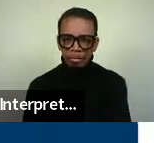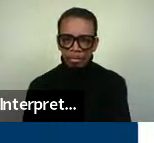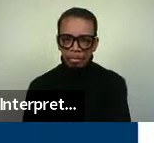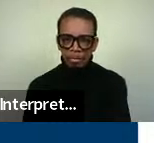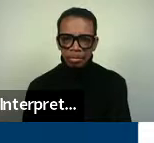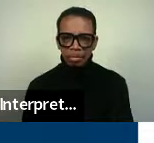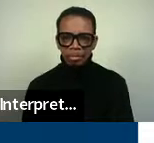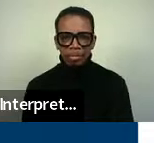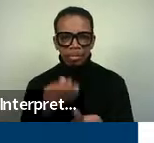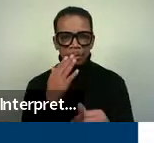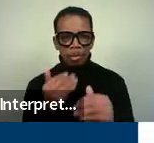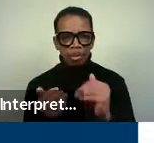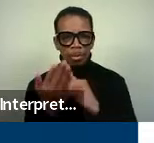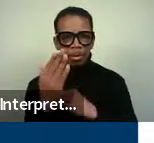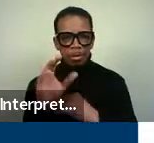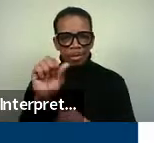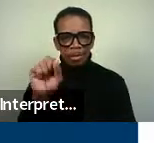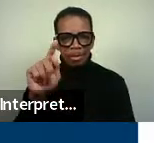Good morning, Stephen.